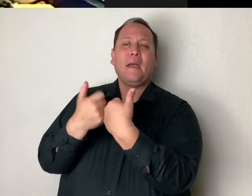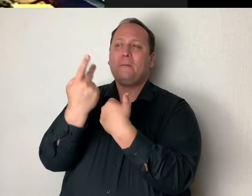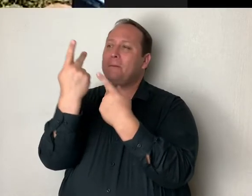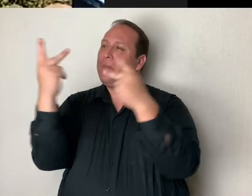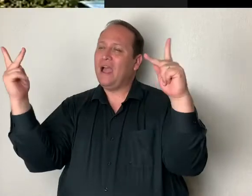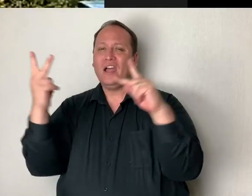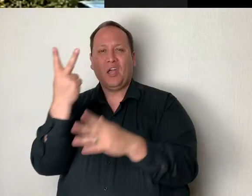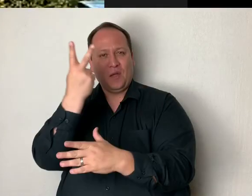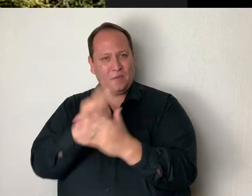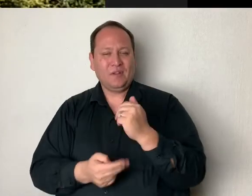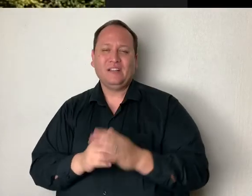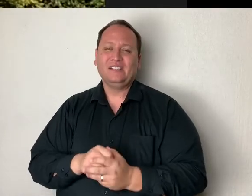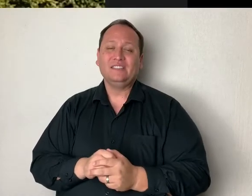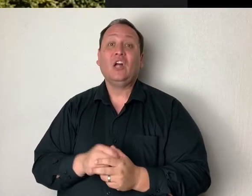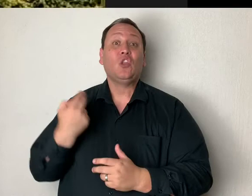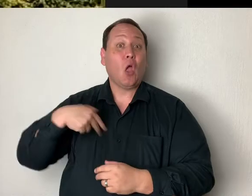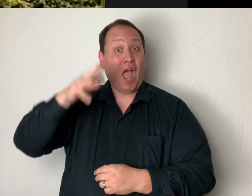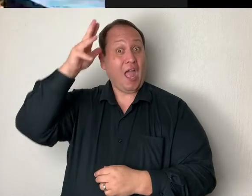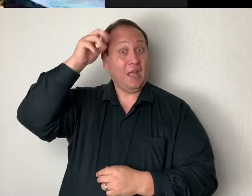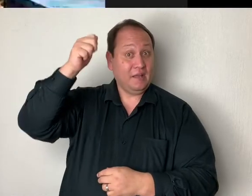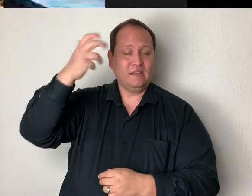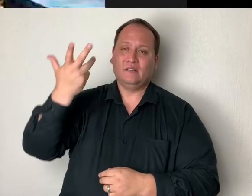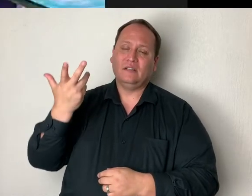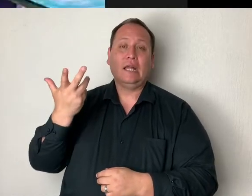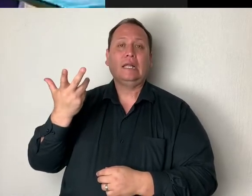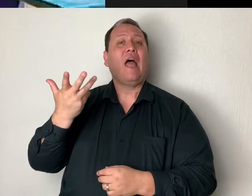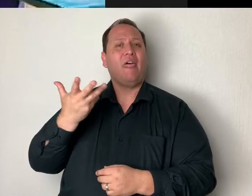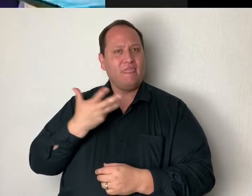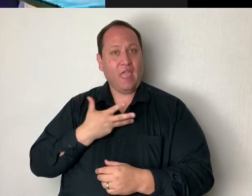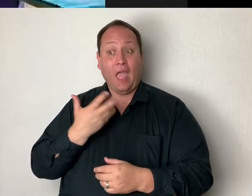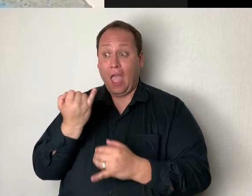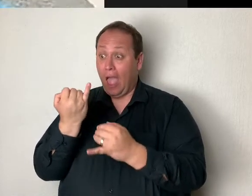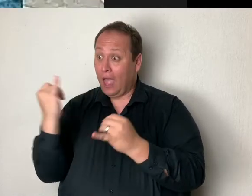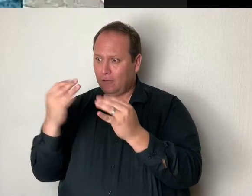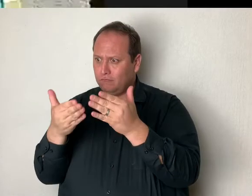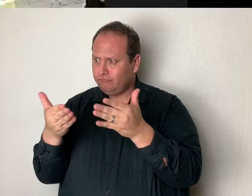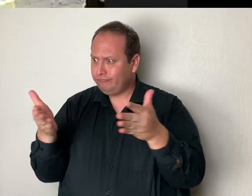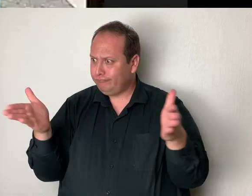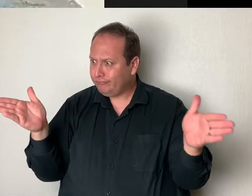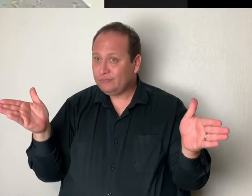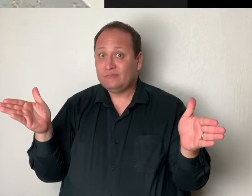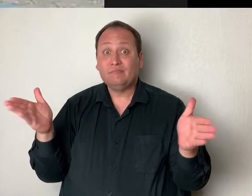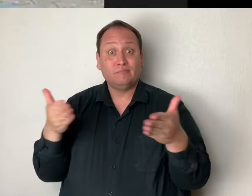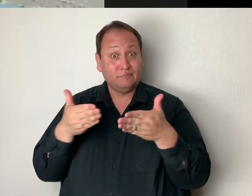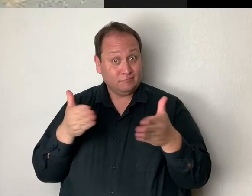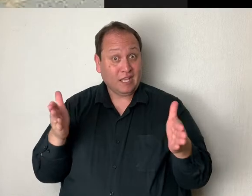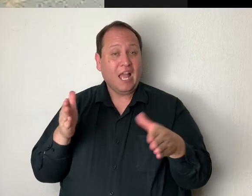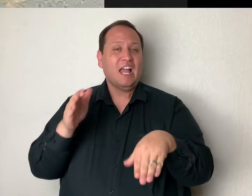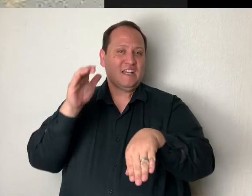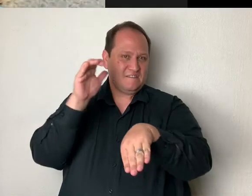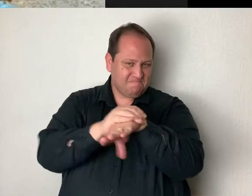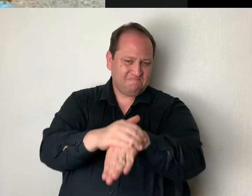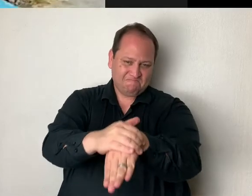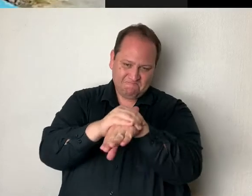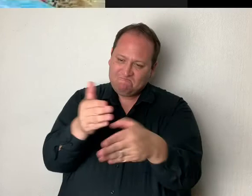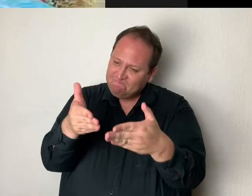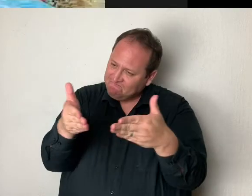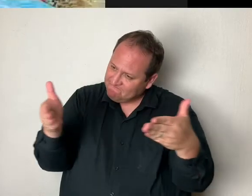going includes an expansion of the garden. That means an expansion of friendship, an expansion